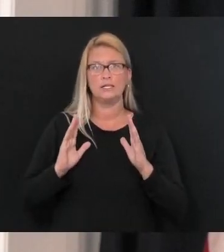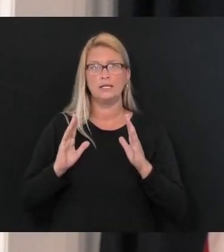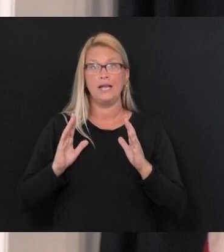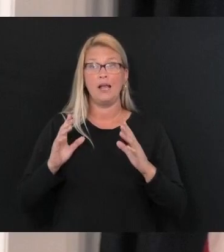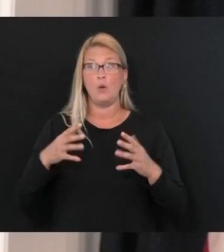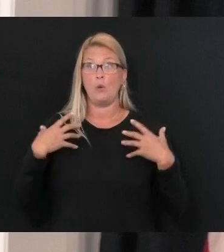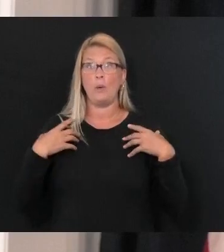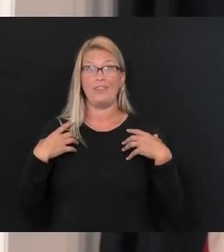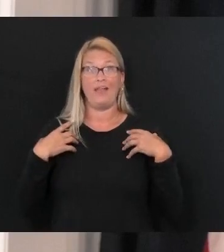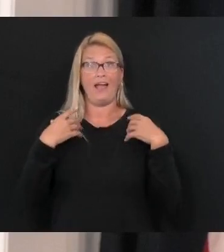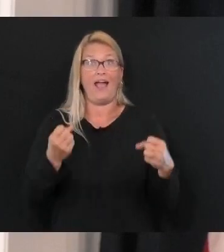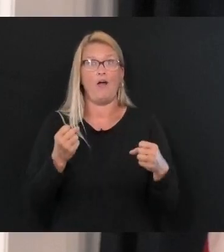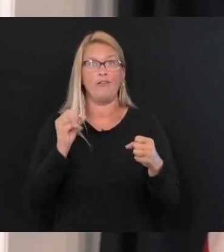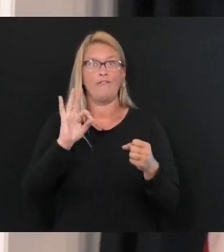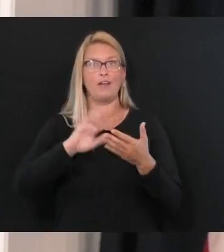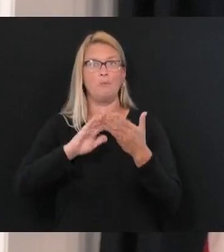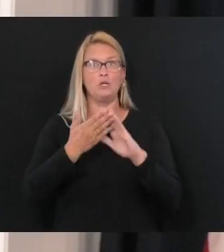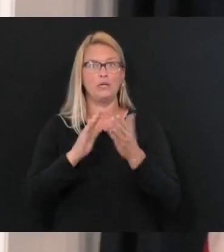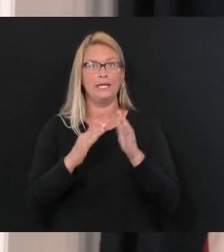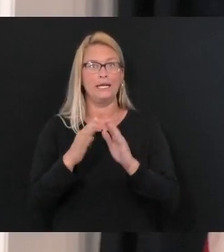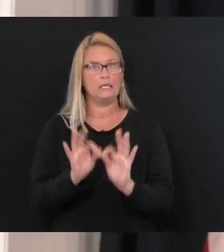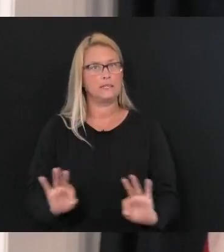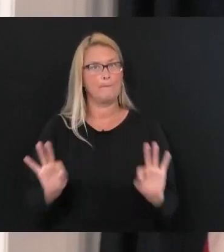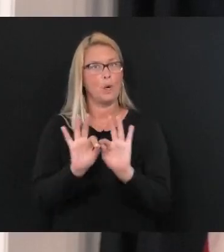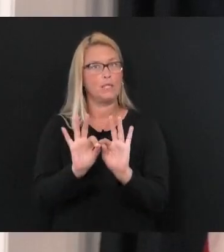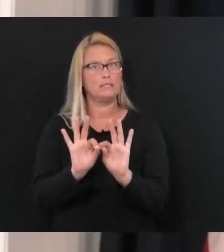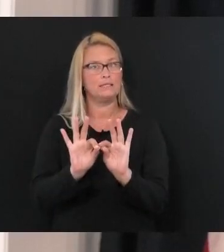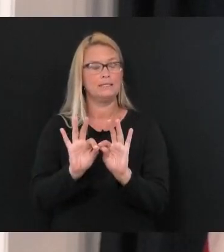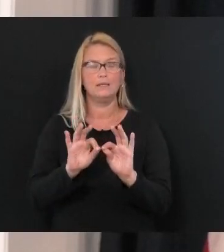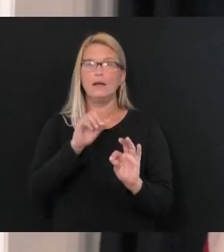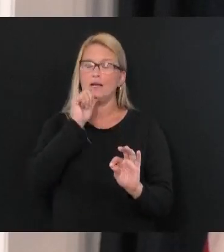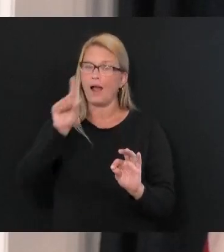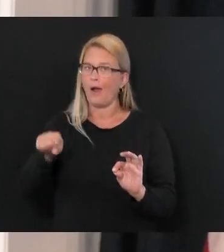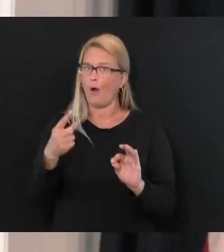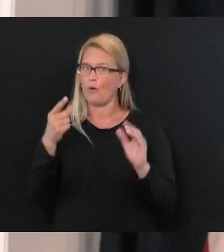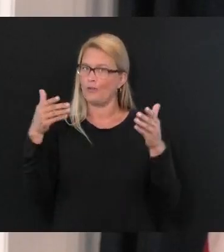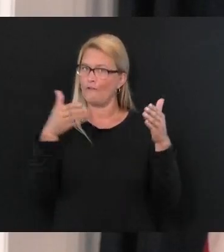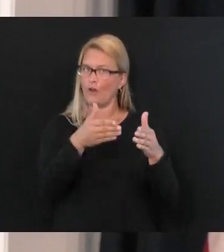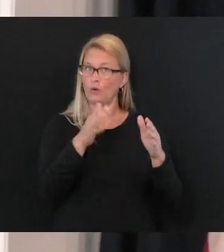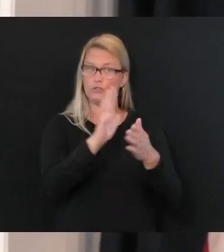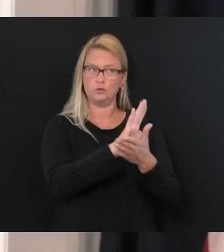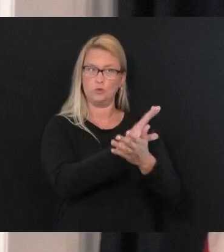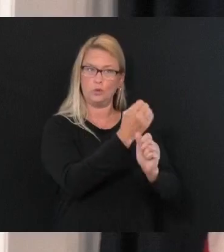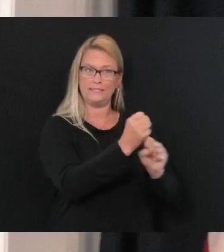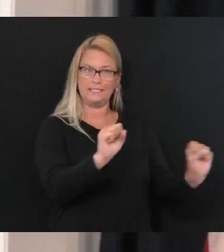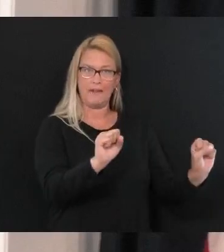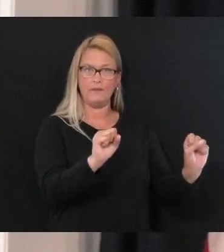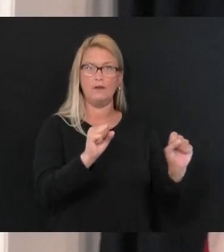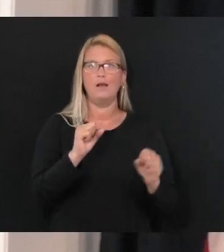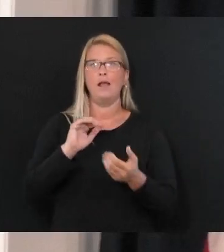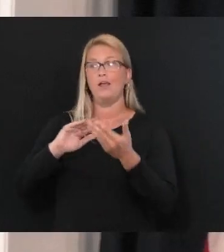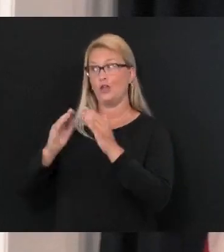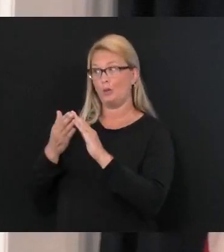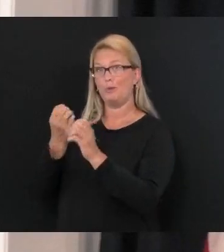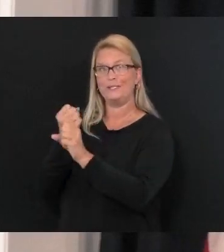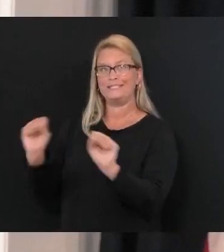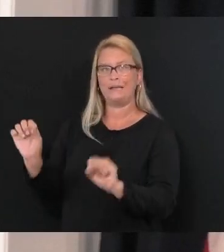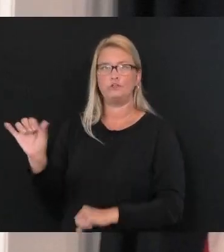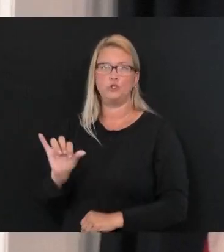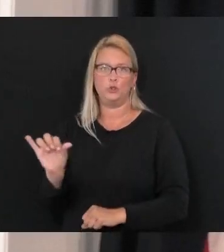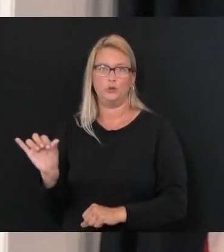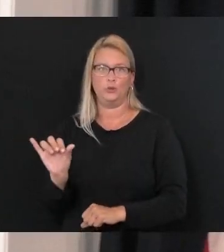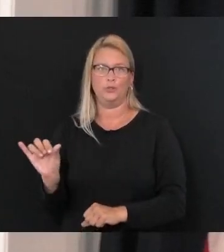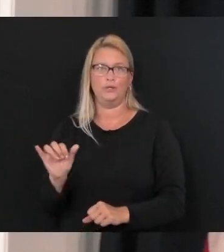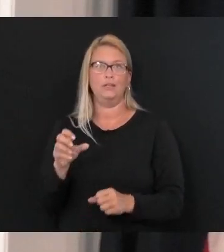community. So what we are really focused on is not only making sure the schools are safe, but making sure the community is safe. And this should